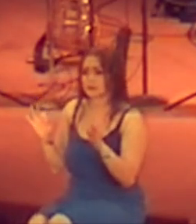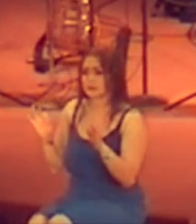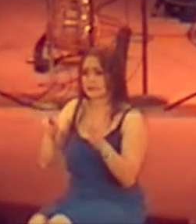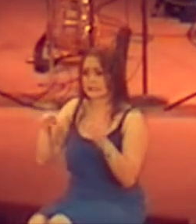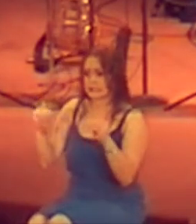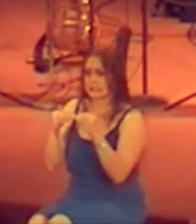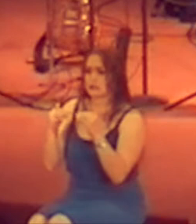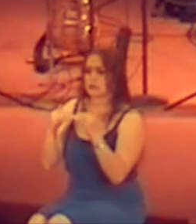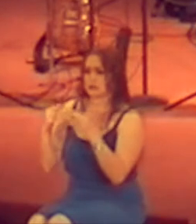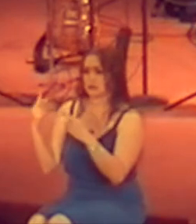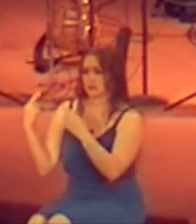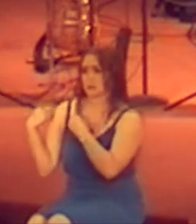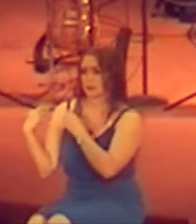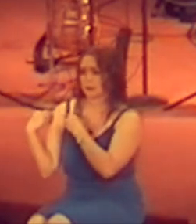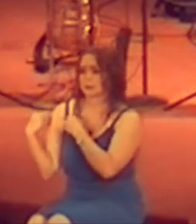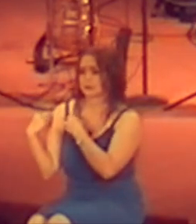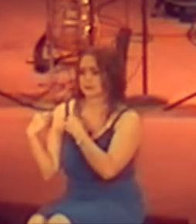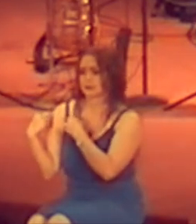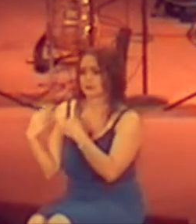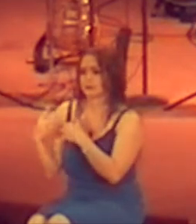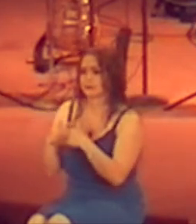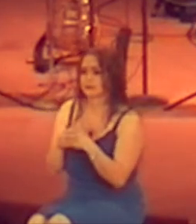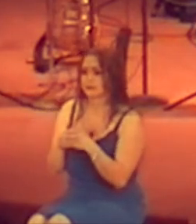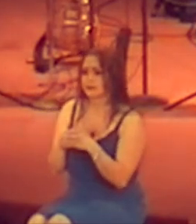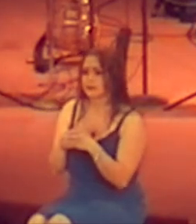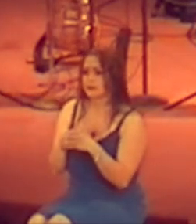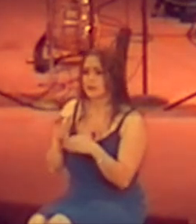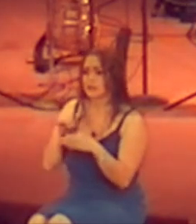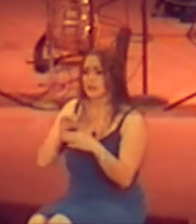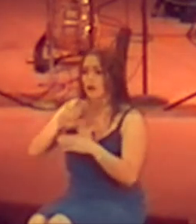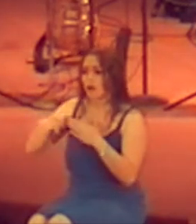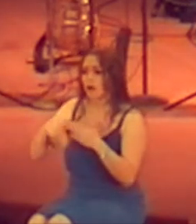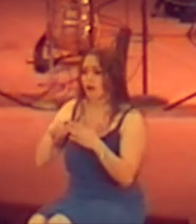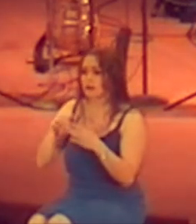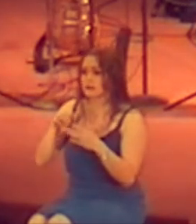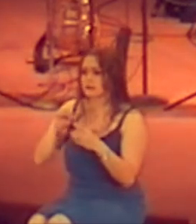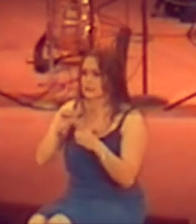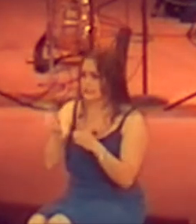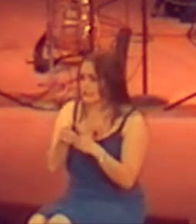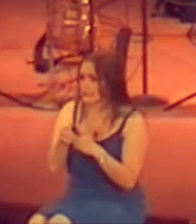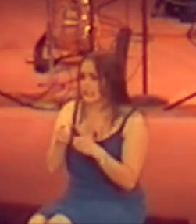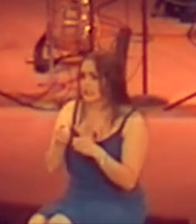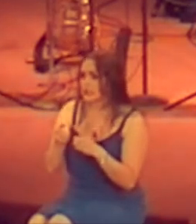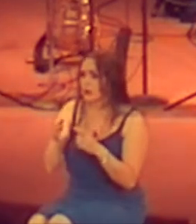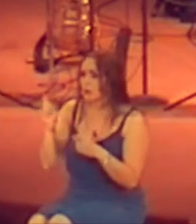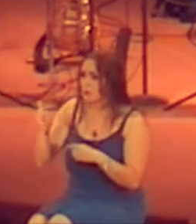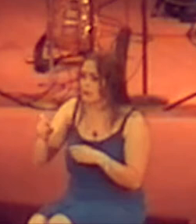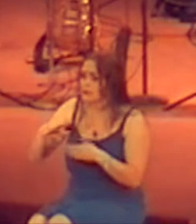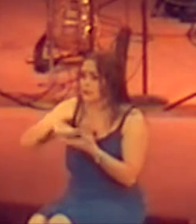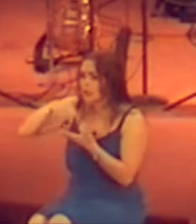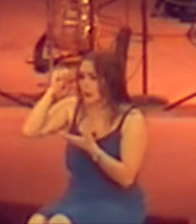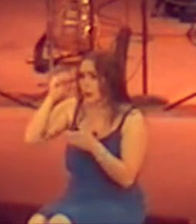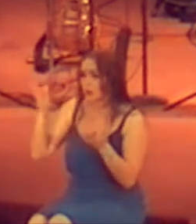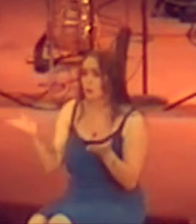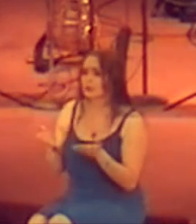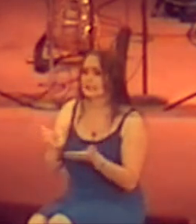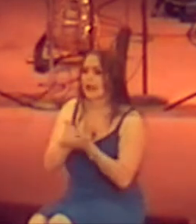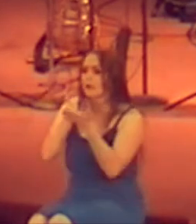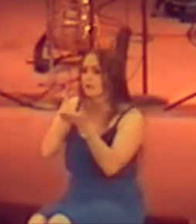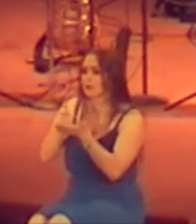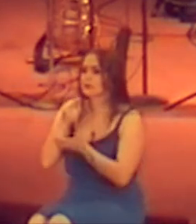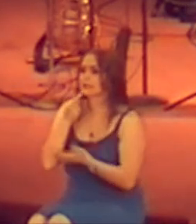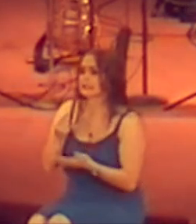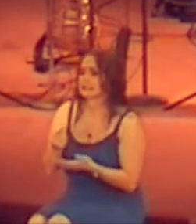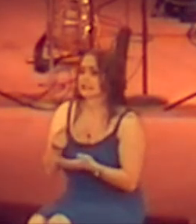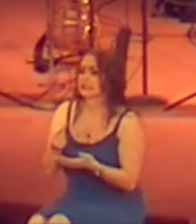in democracy and Christians in any form of society must learn what is helpful and even necessary to say, even when unpleasant,